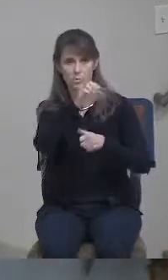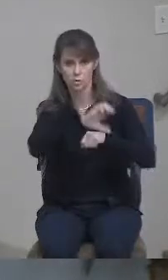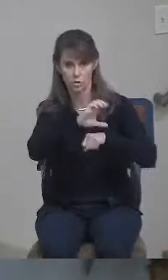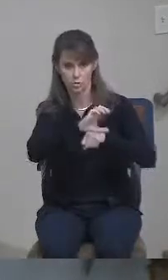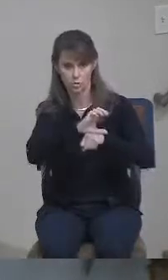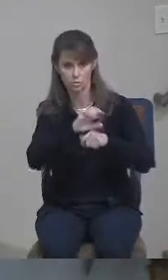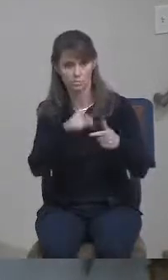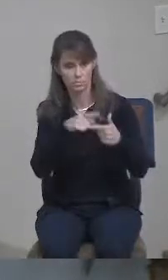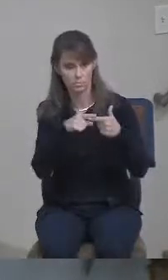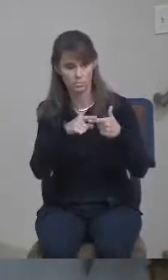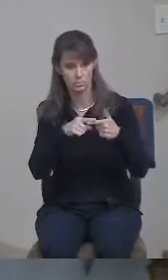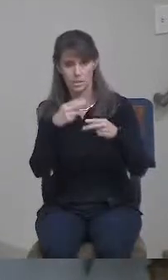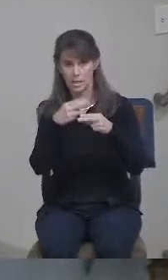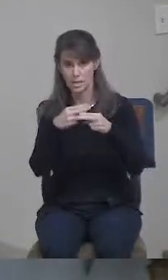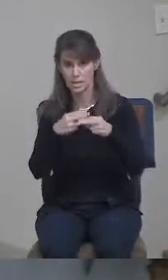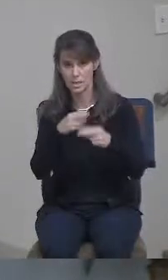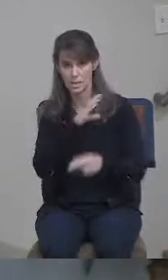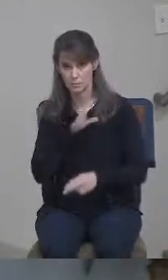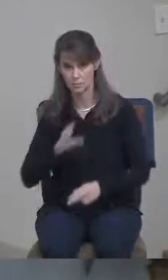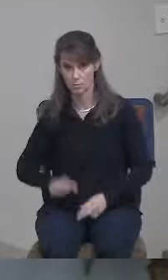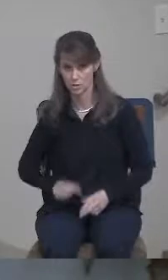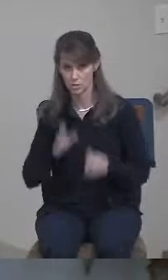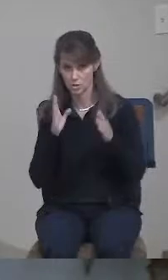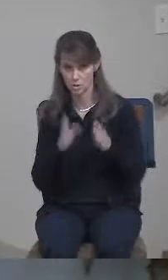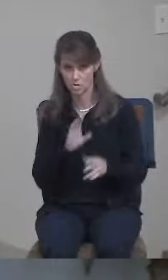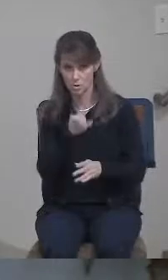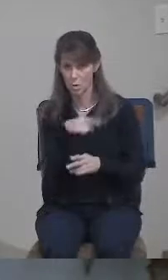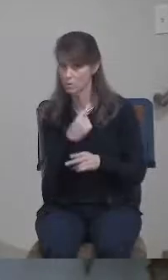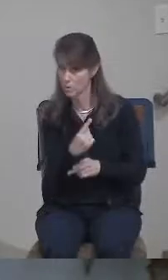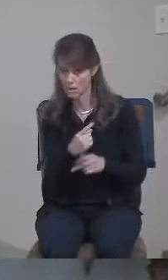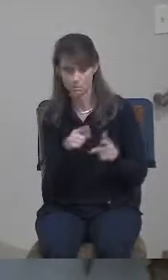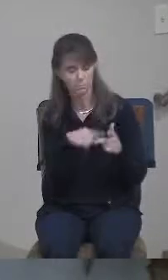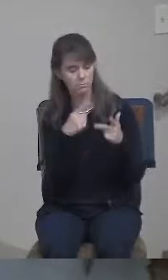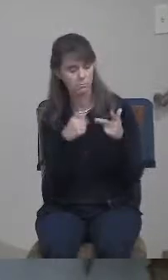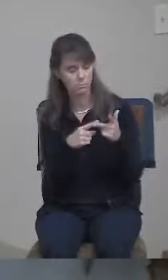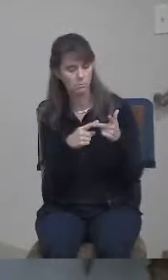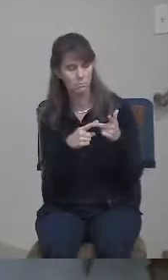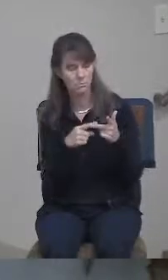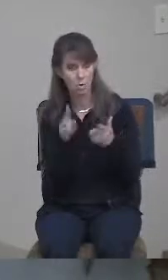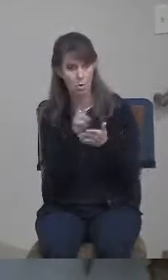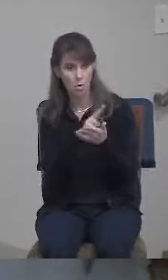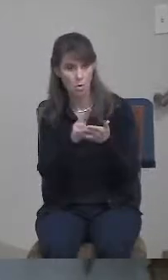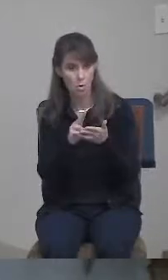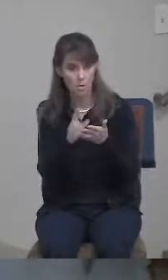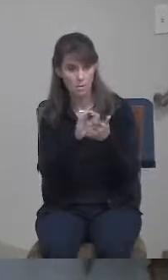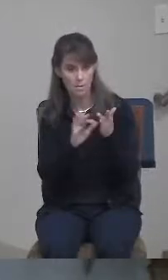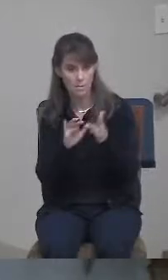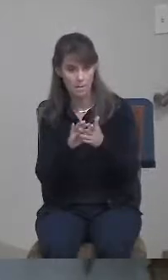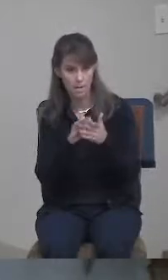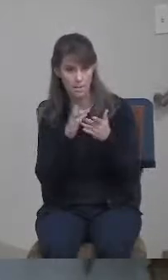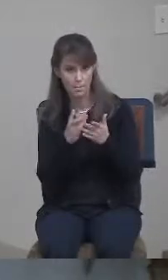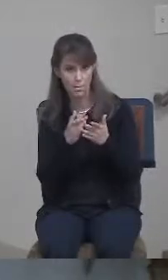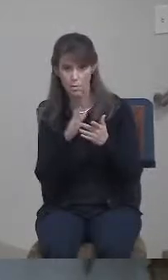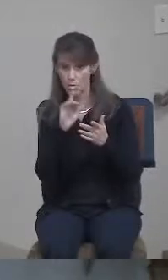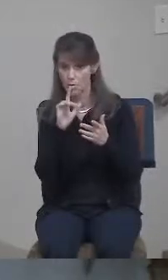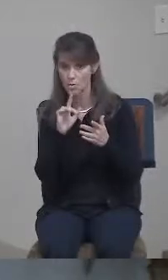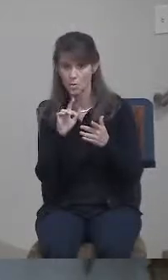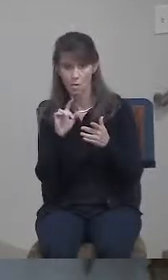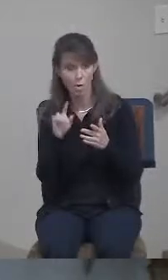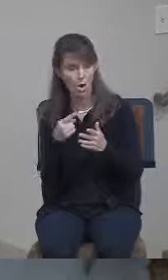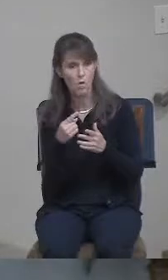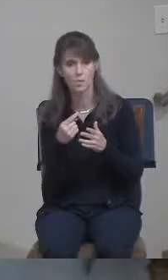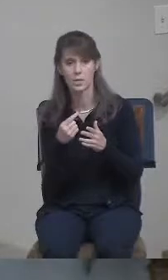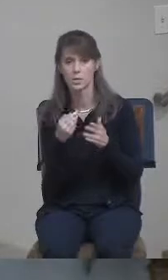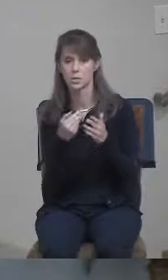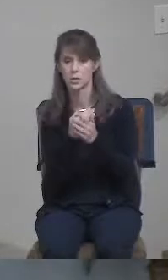Christian to the exclusion of party and sectarian names. Number 3, the Holy Bible, or the scriptures of the Old and New Testament,